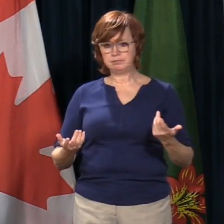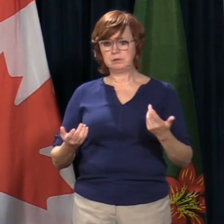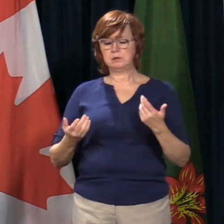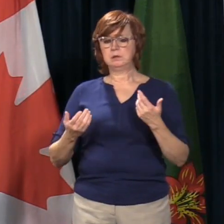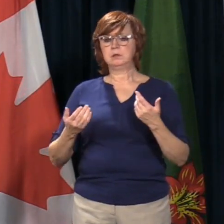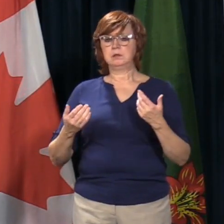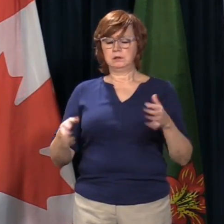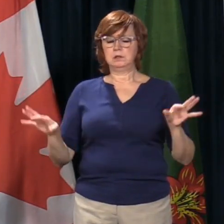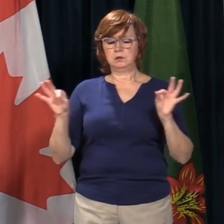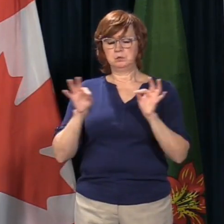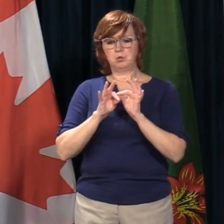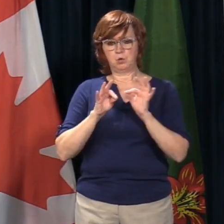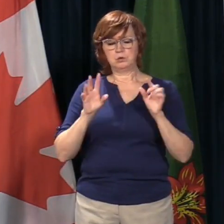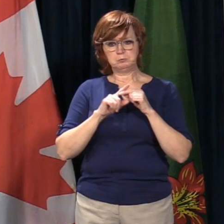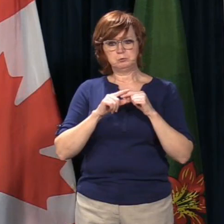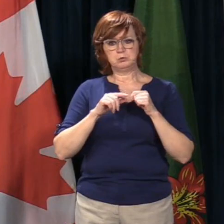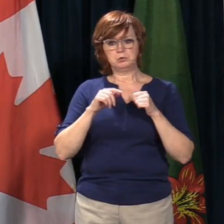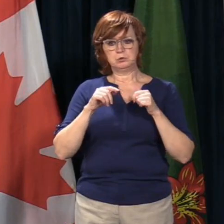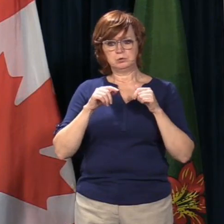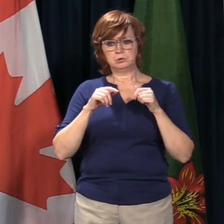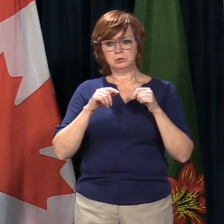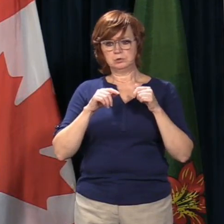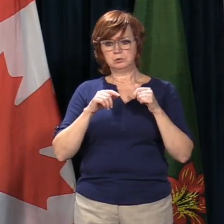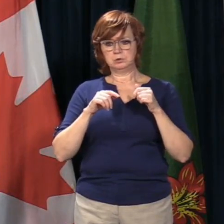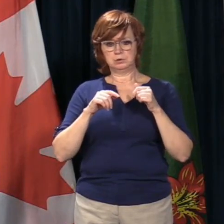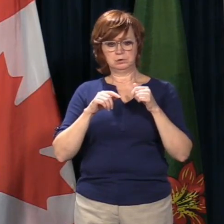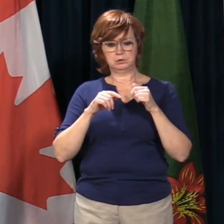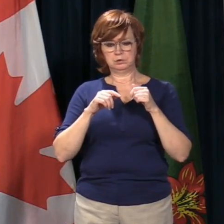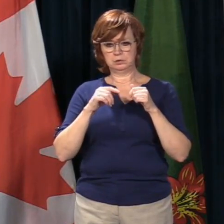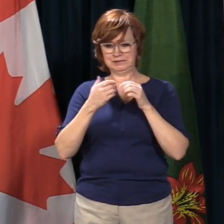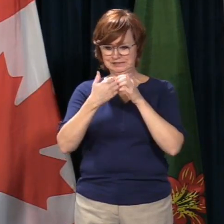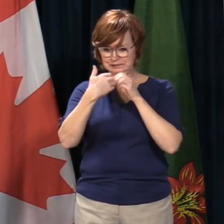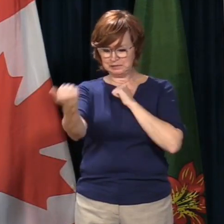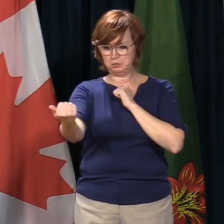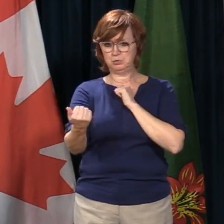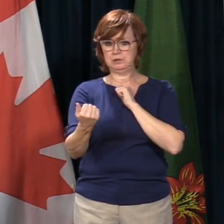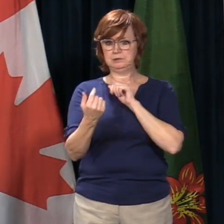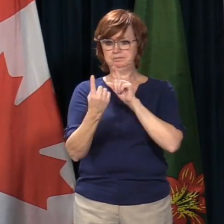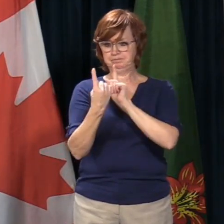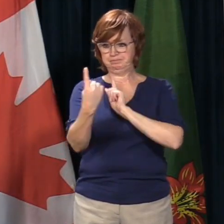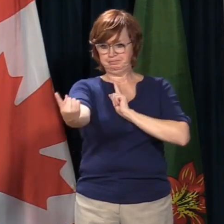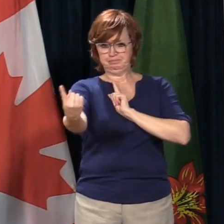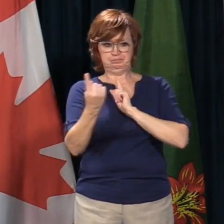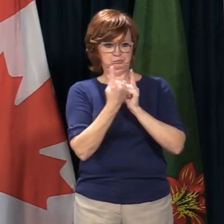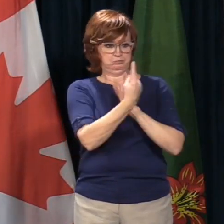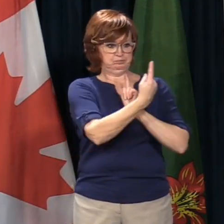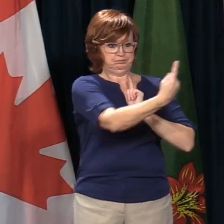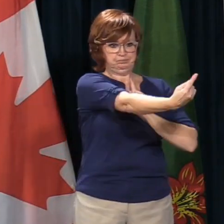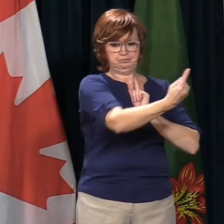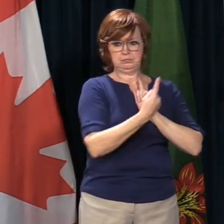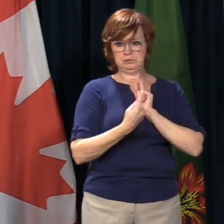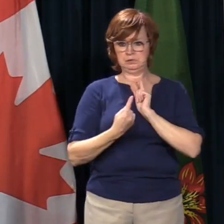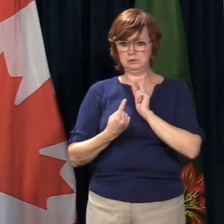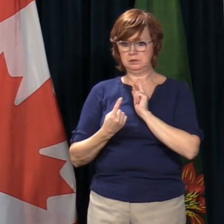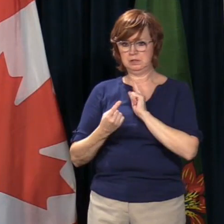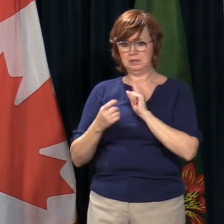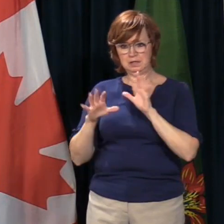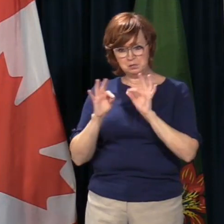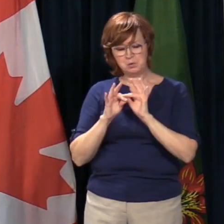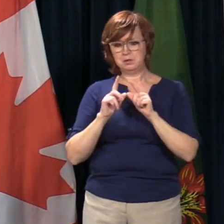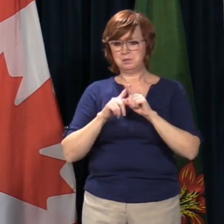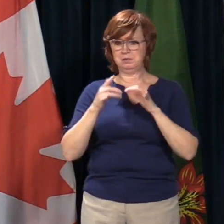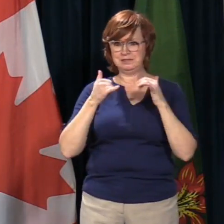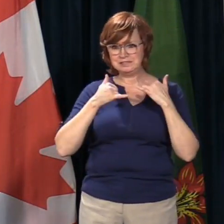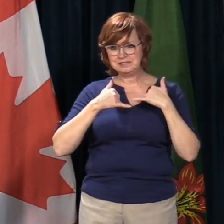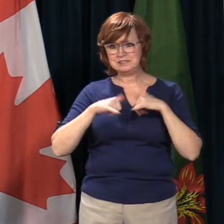promoting messaging that physical distancing is important, but social connection